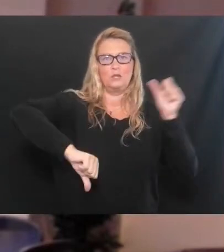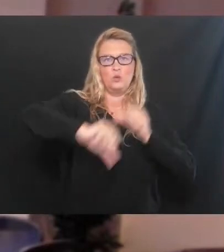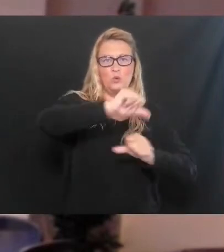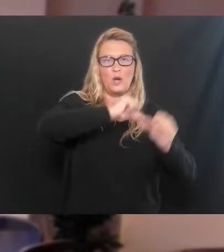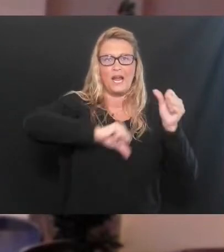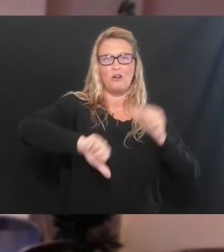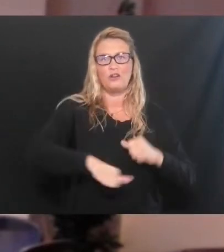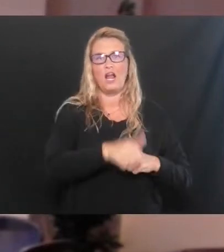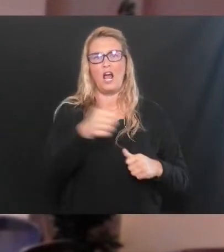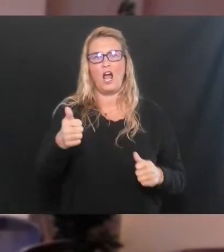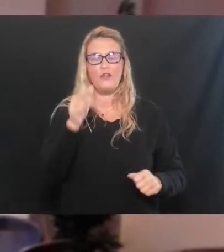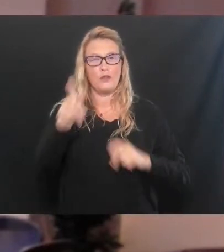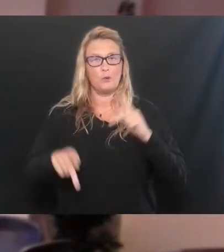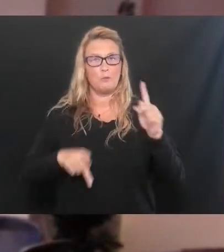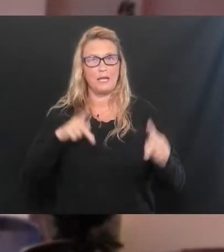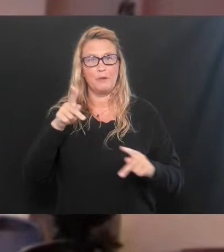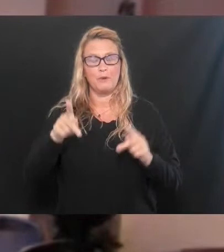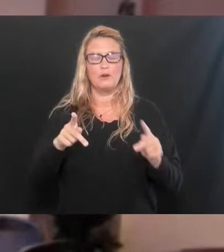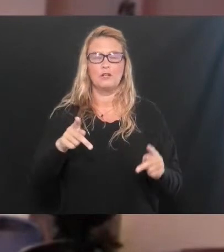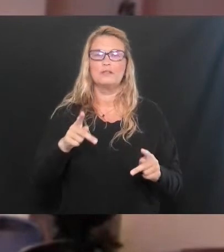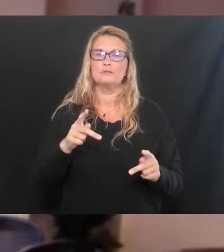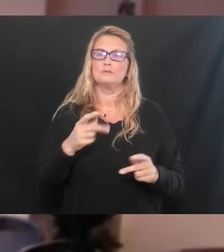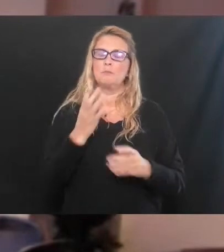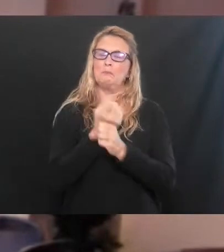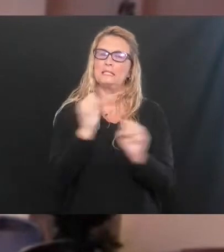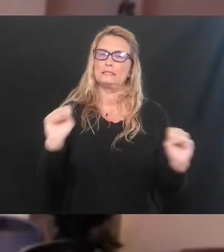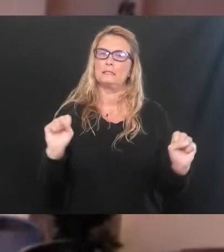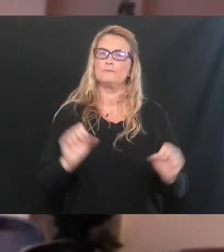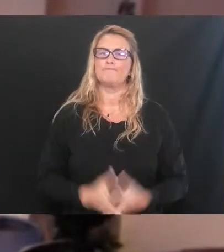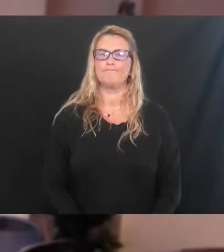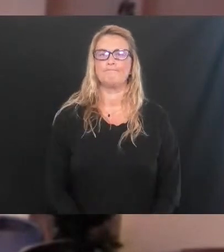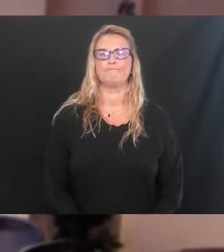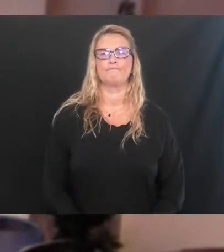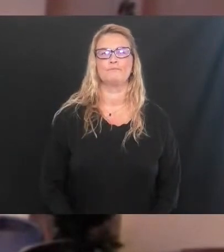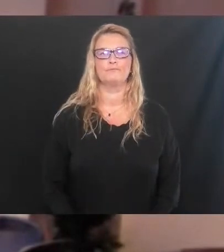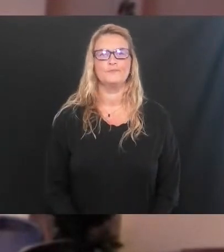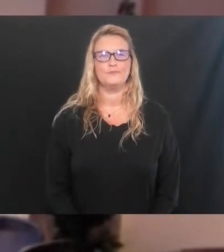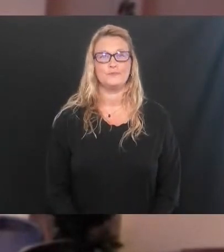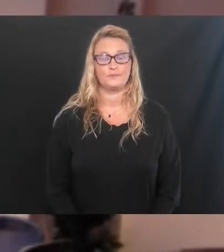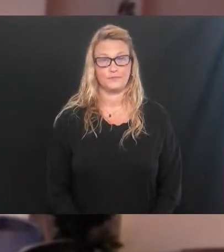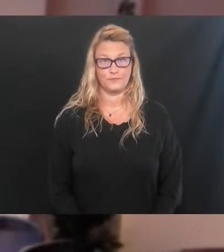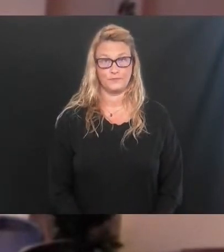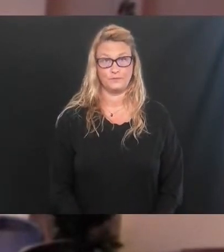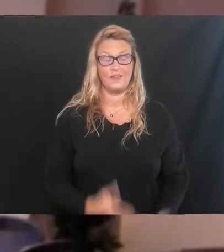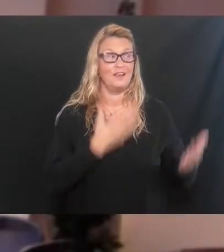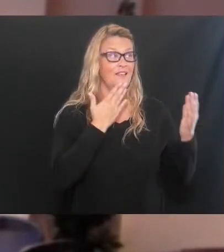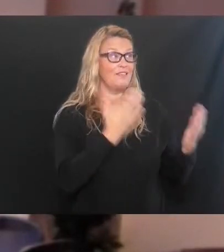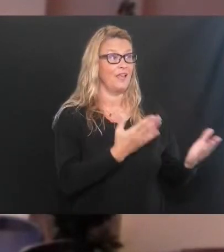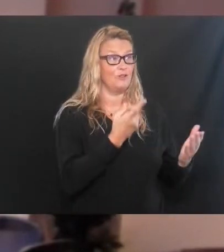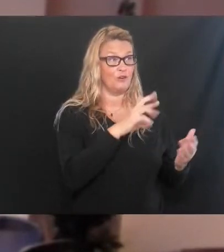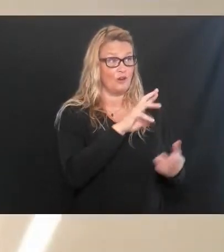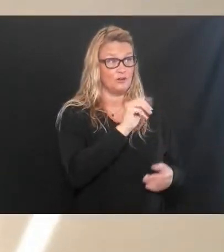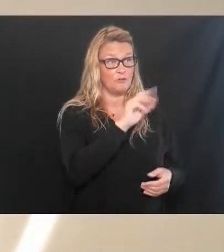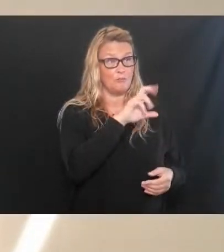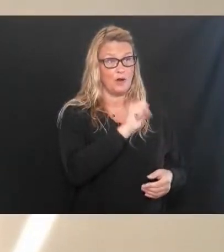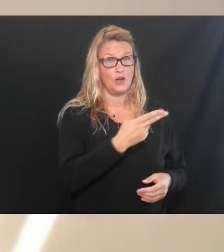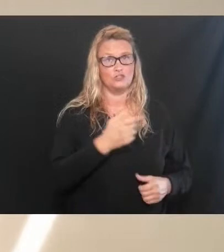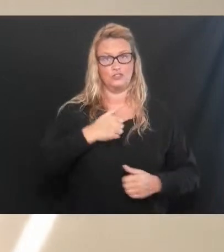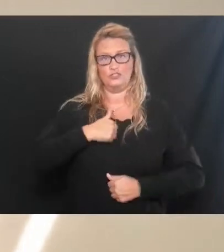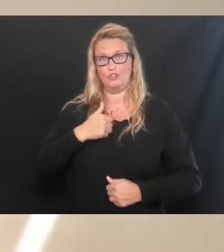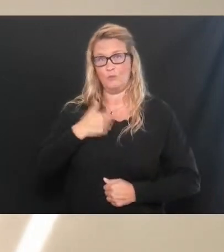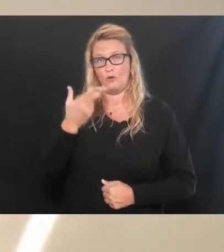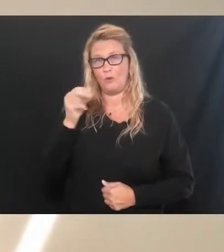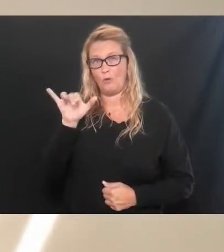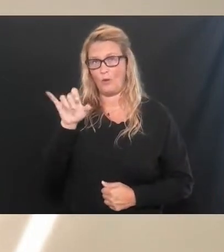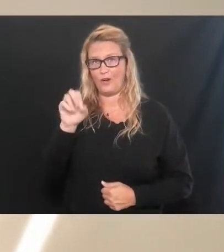also consider other mitigation measures. Thank you. Thank you, Dr. Marsh. Next to retired Major General Jim Hoyer, the director